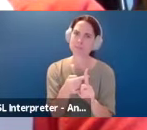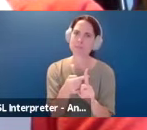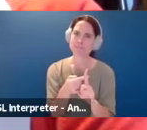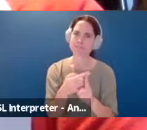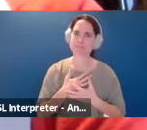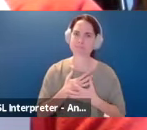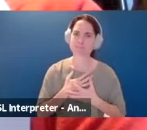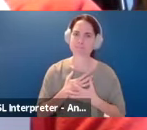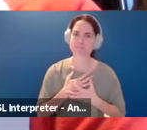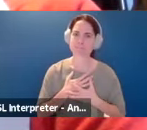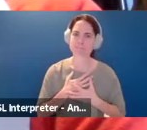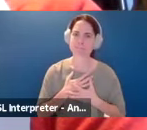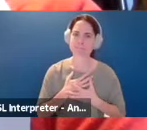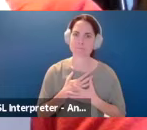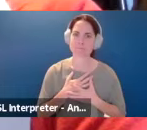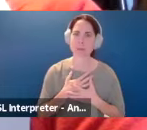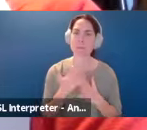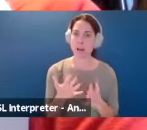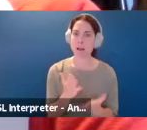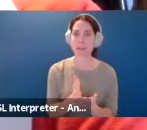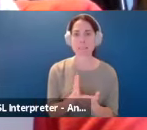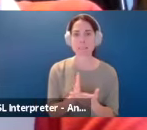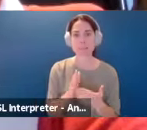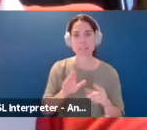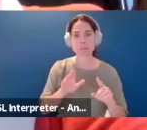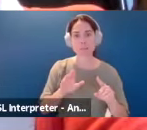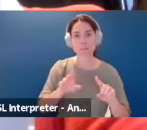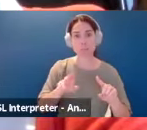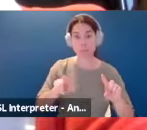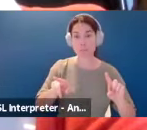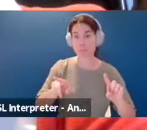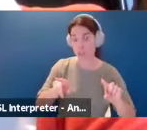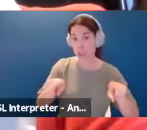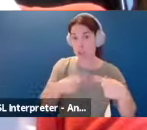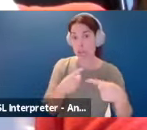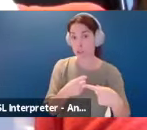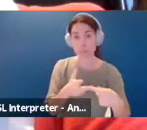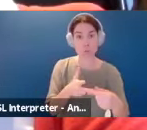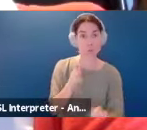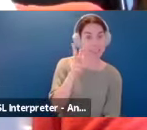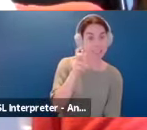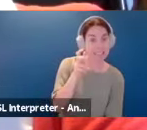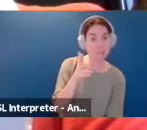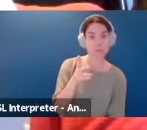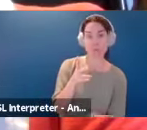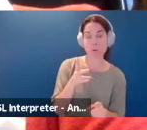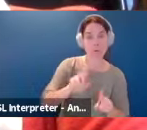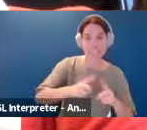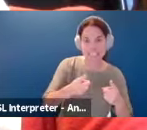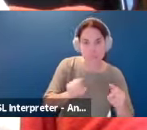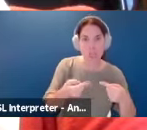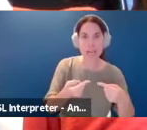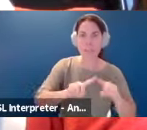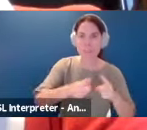that were being voiced um which i didn't necessarily agree with um but they were what i was hearing were things like